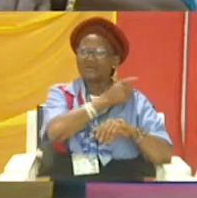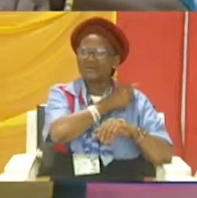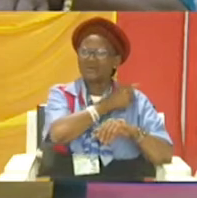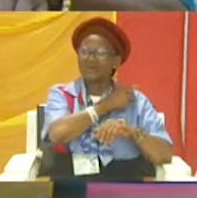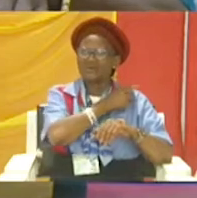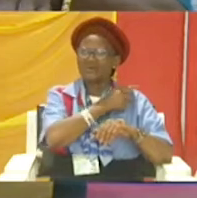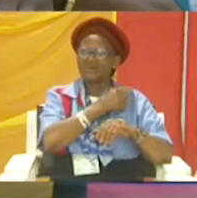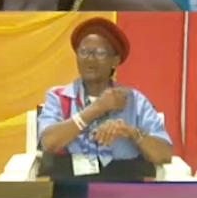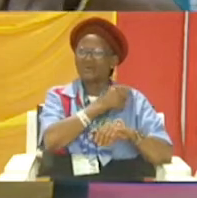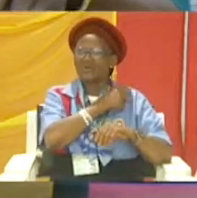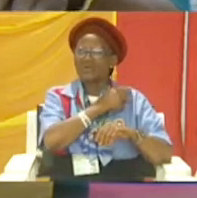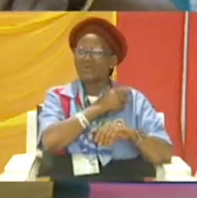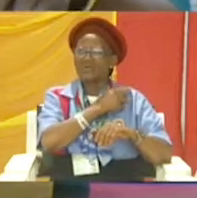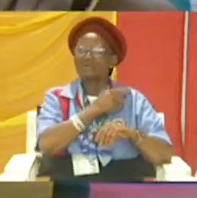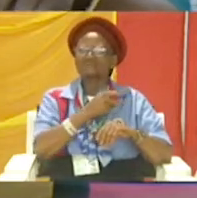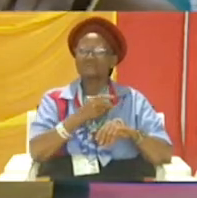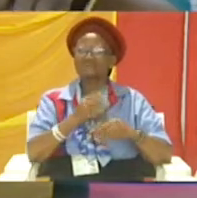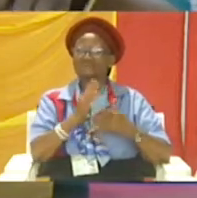the kings,